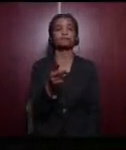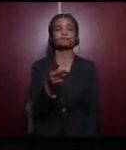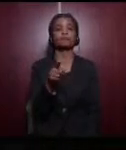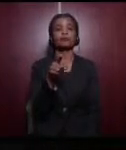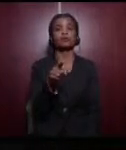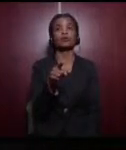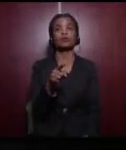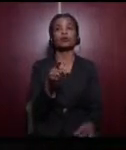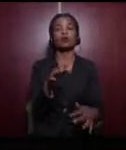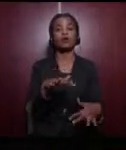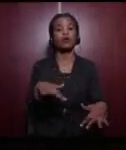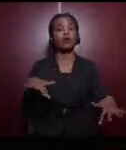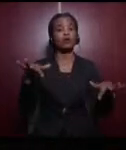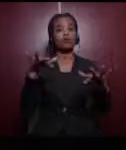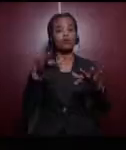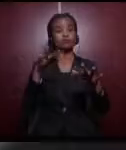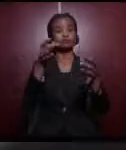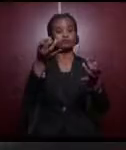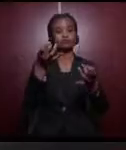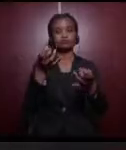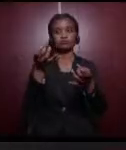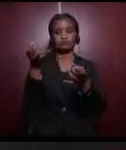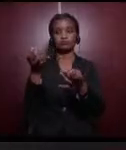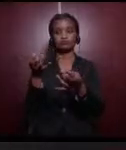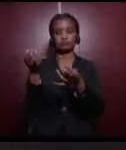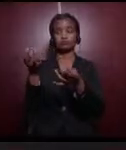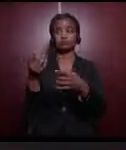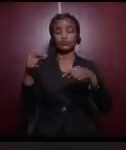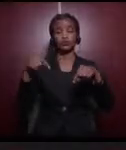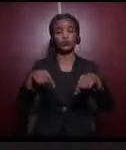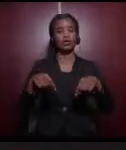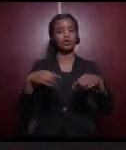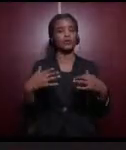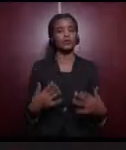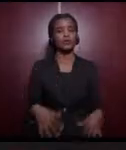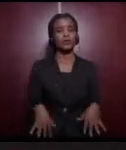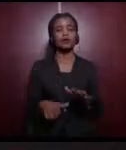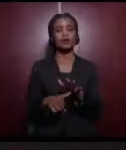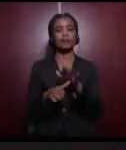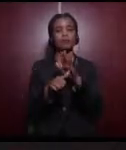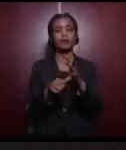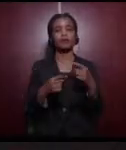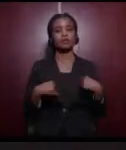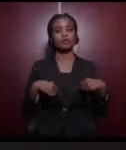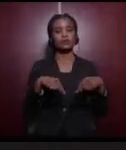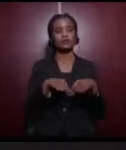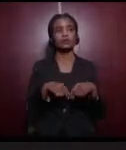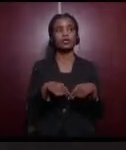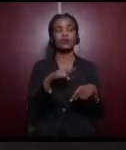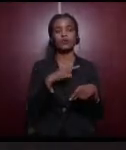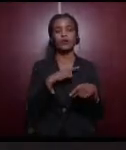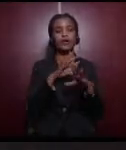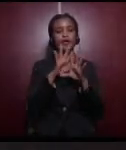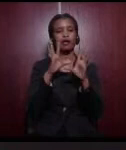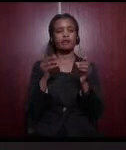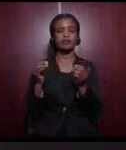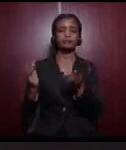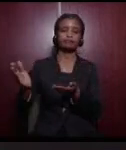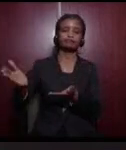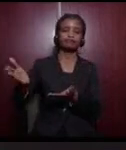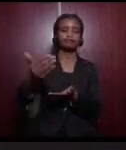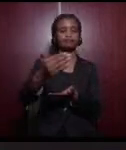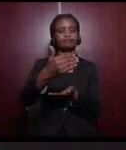re di thotseng mona today, they are very important to us, and they will be consolidated and